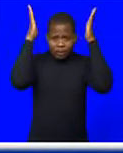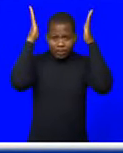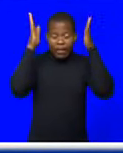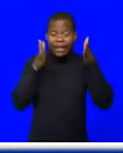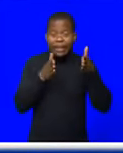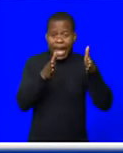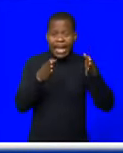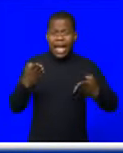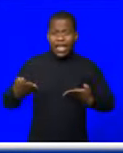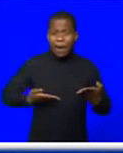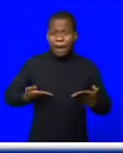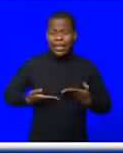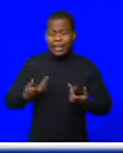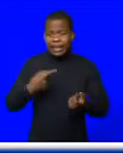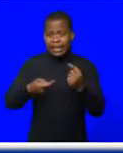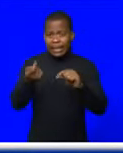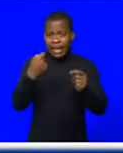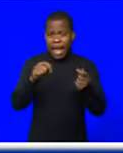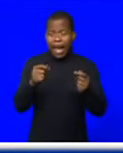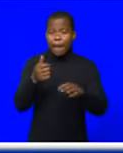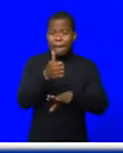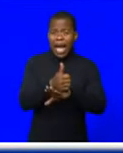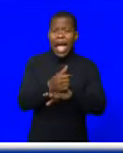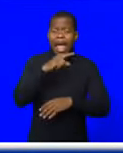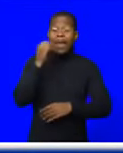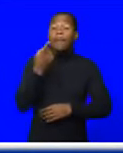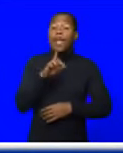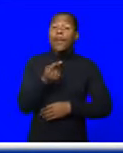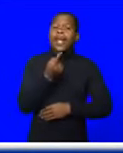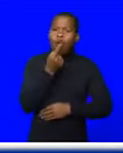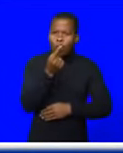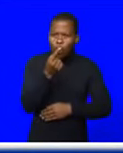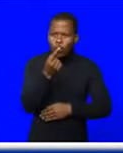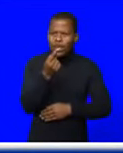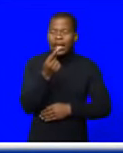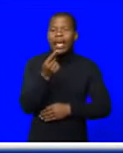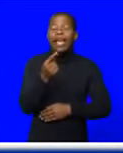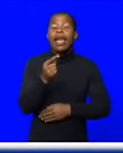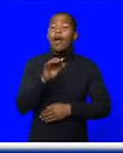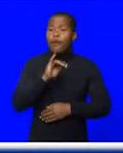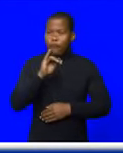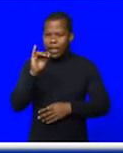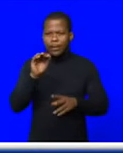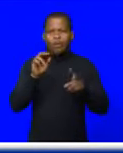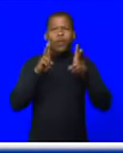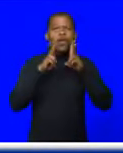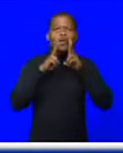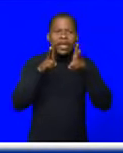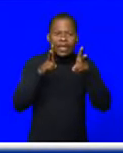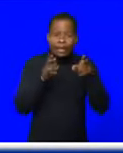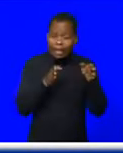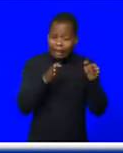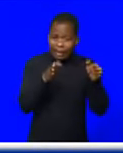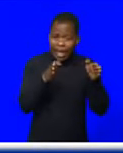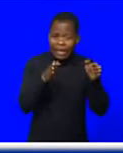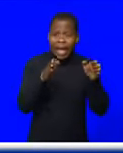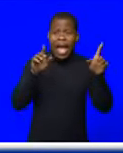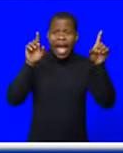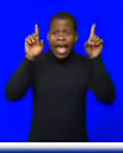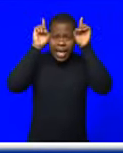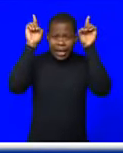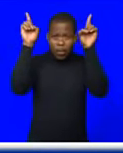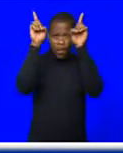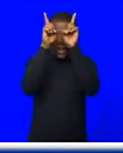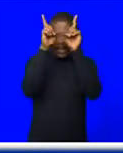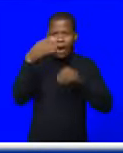lutimisele kwemukela futhi lusite bantfu labasha lokufanele bakwende nje bona kuphela kuvakashela loluhlangothi. The